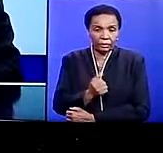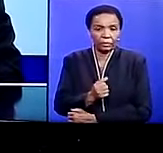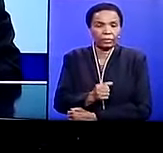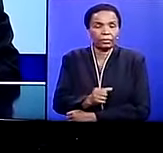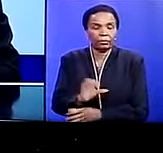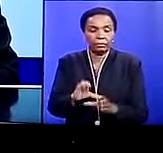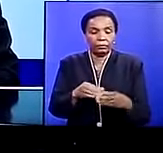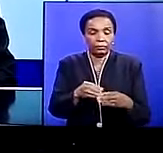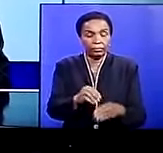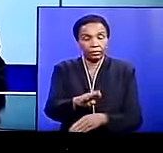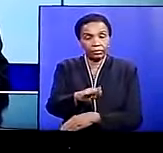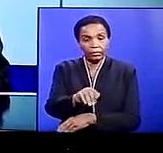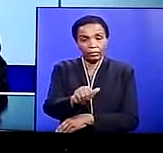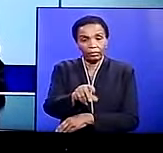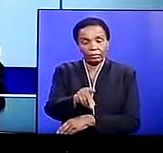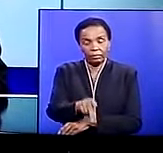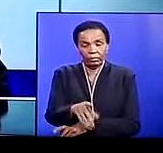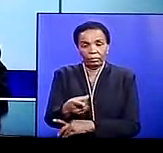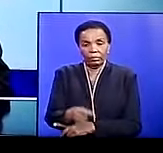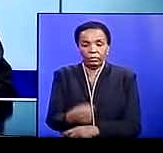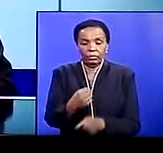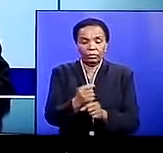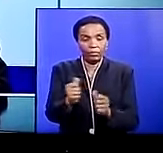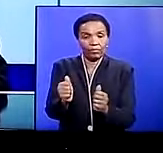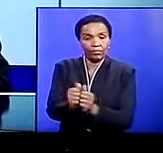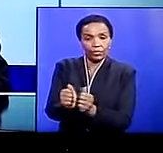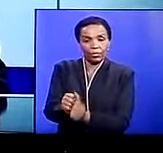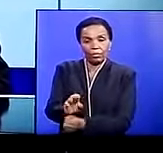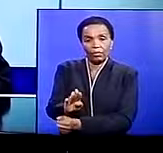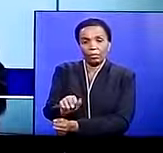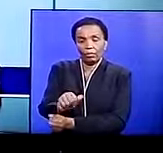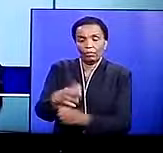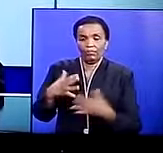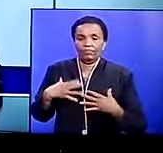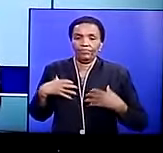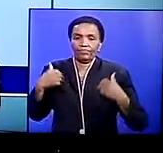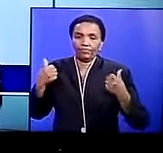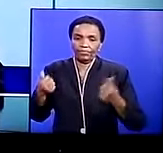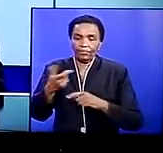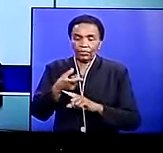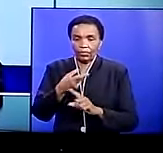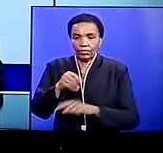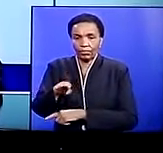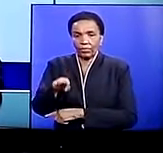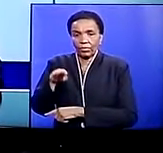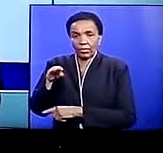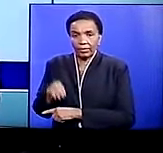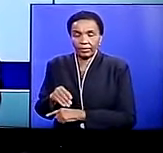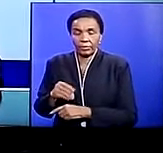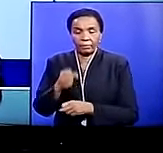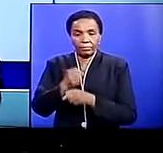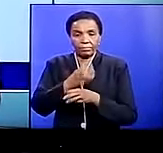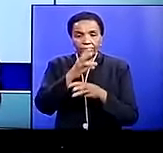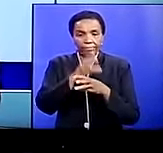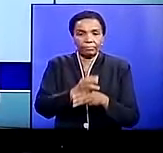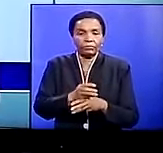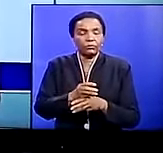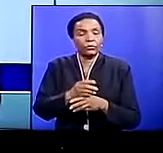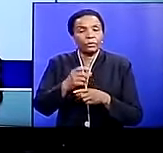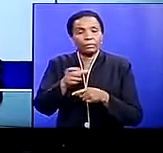a local company, Map Share Consultancy, in conjunction with Map Health and Wellness Consultancy from Zimbabwe, conducted a sports